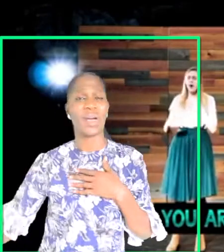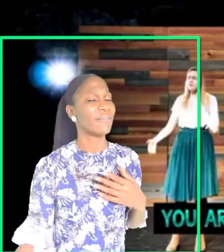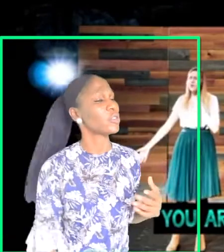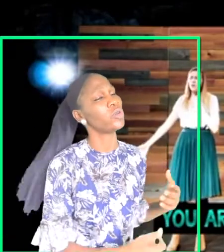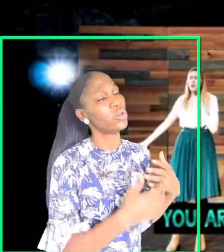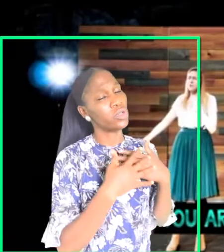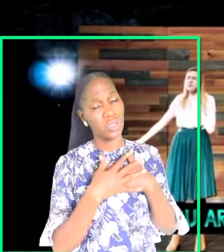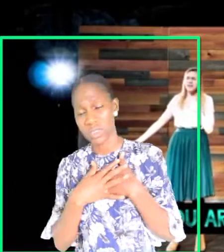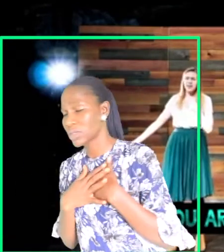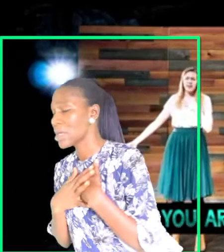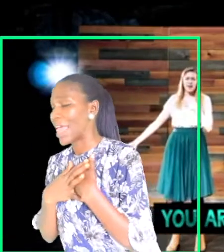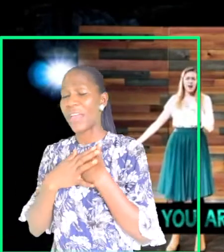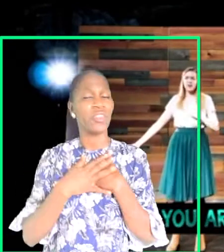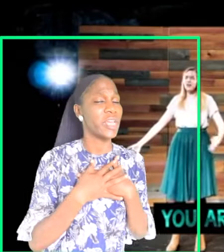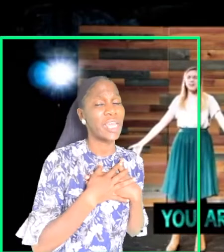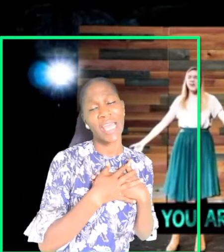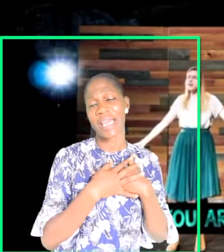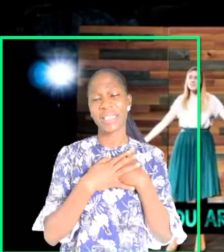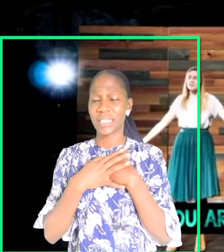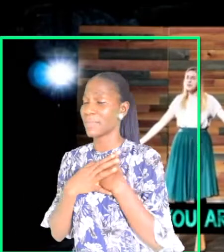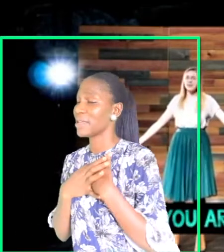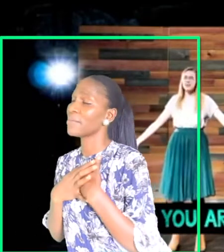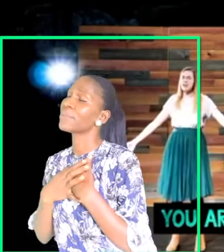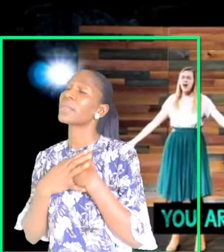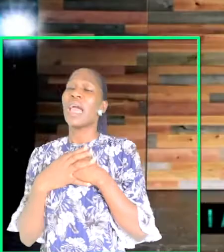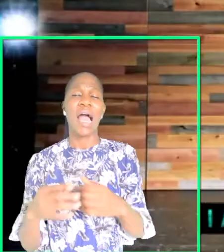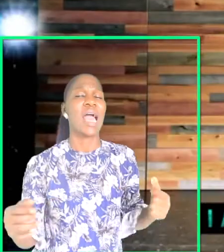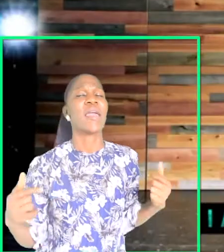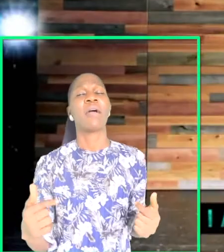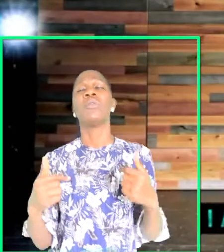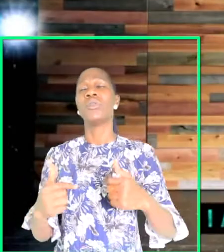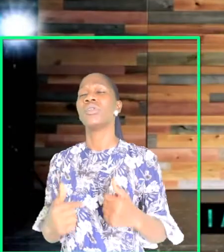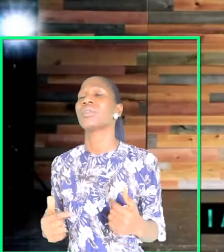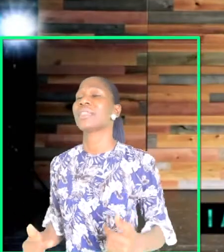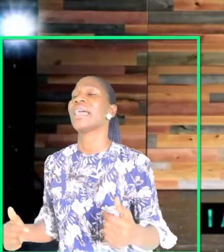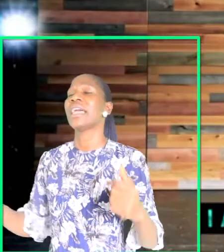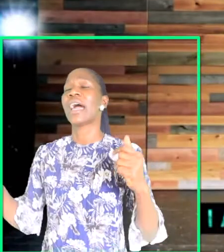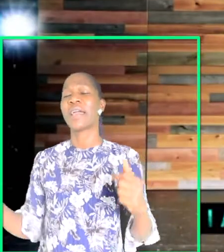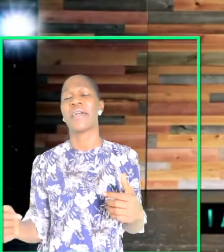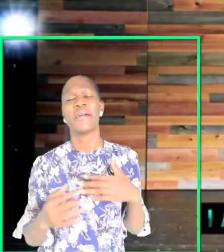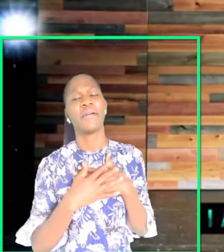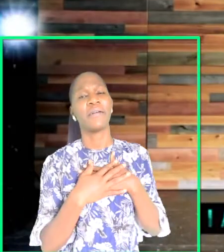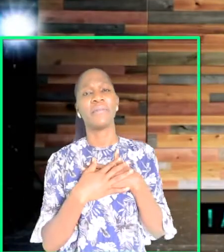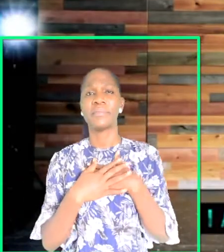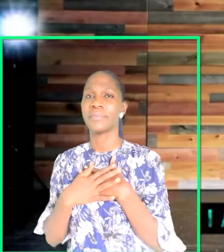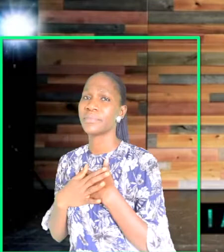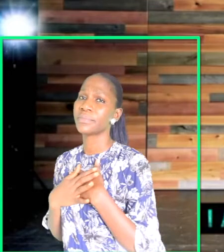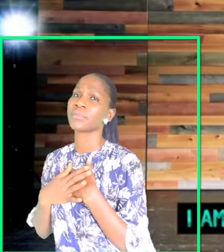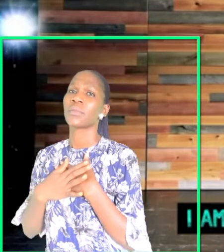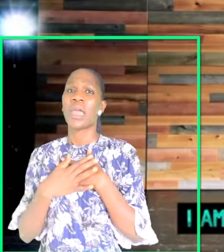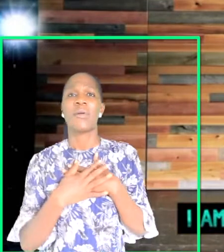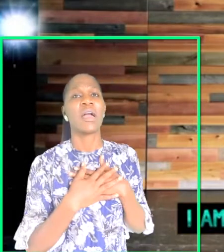You are for me, not against me. I am who you say I am.